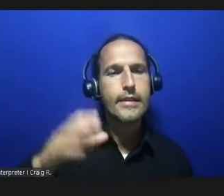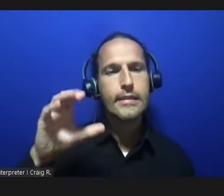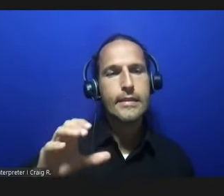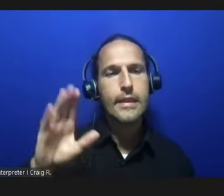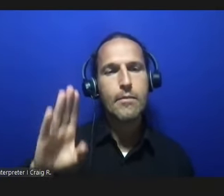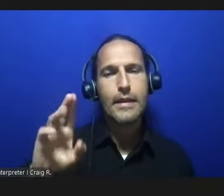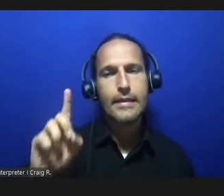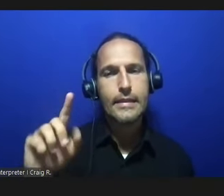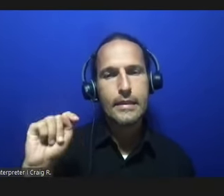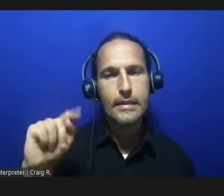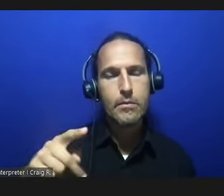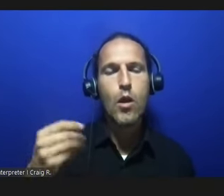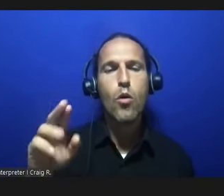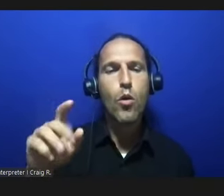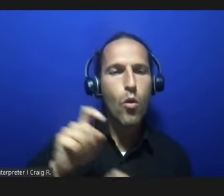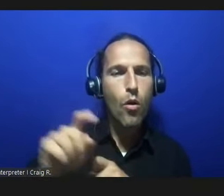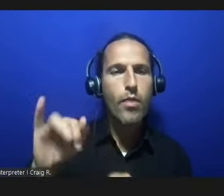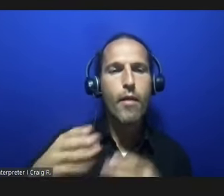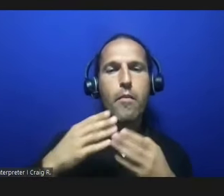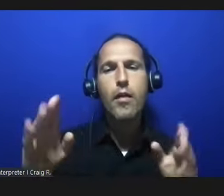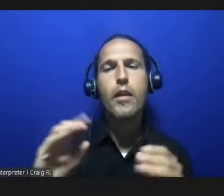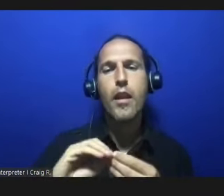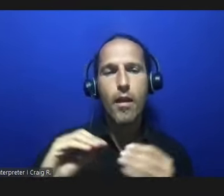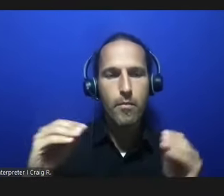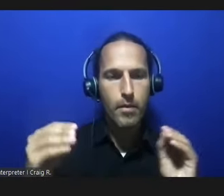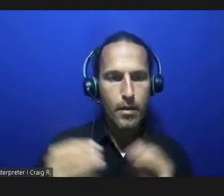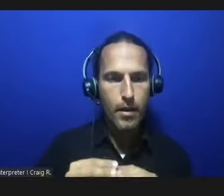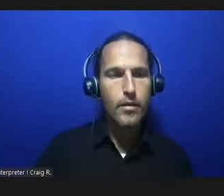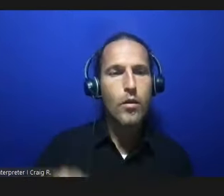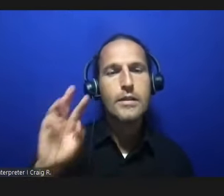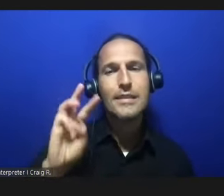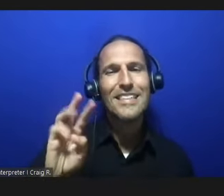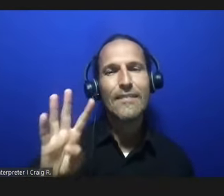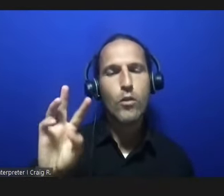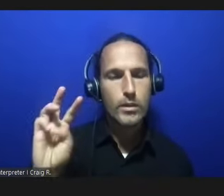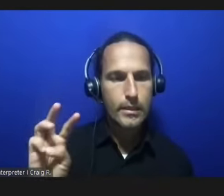new.mta.info/project/CBDTP or call the public meeting hotline at